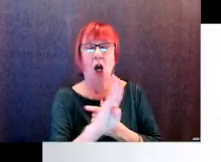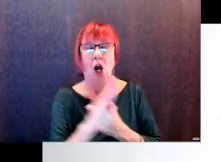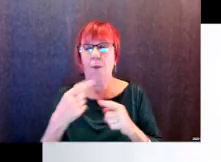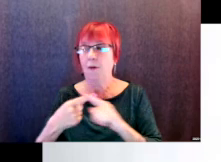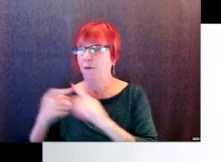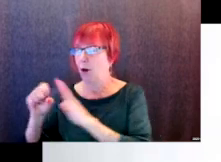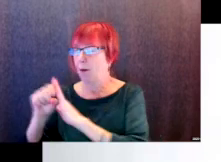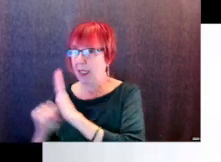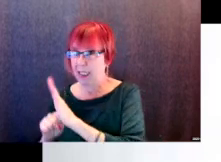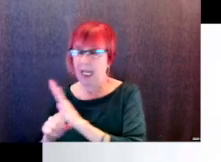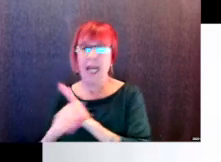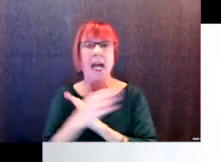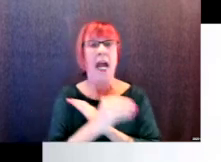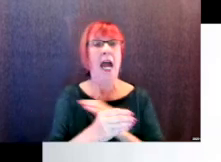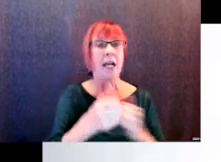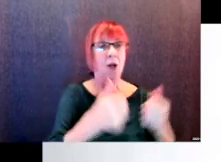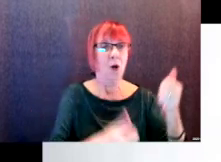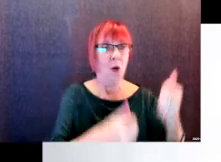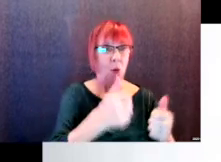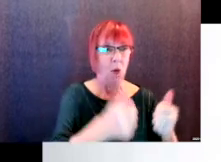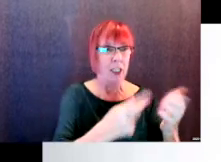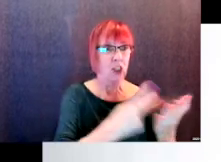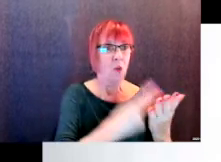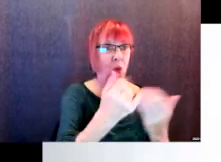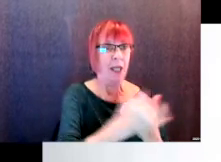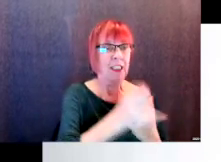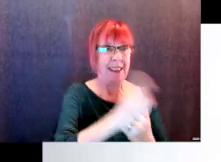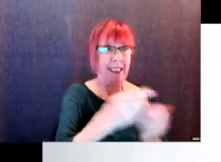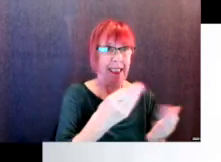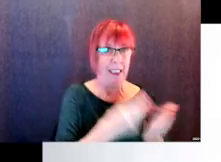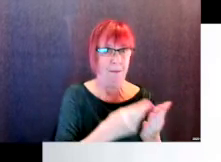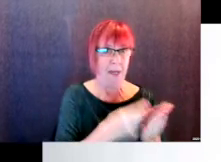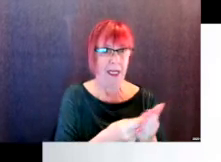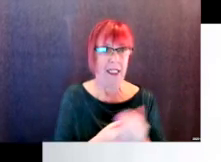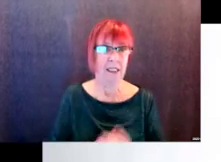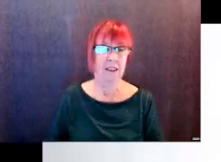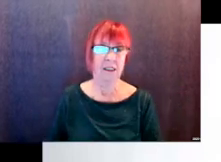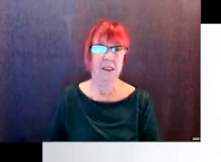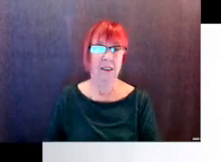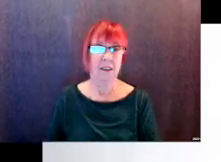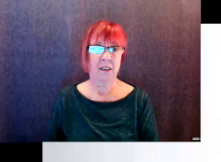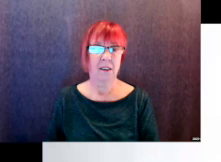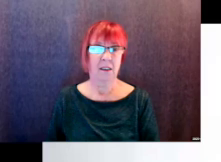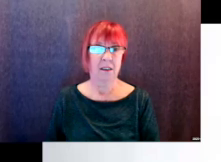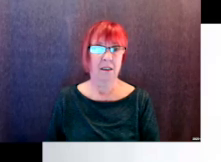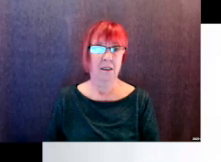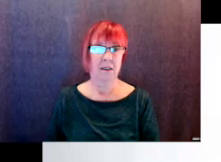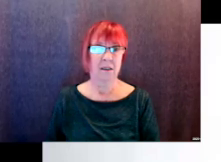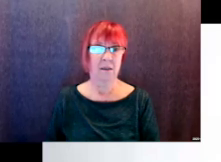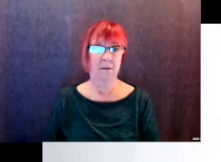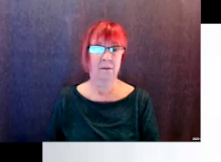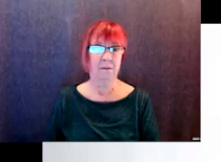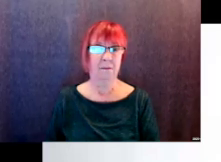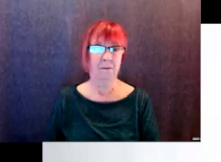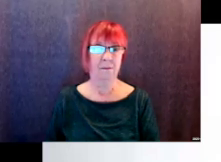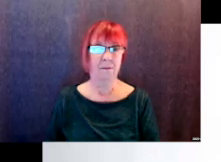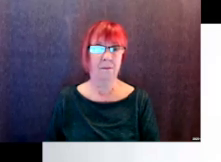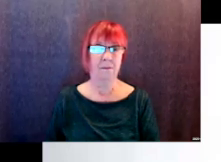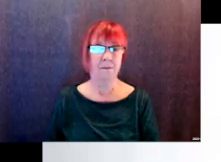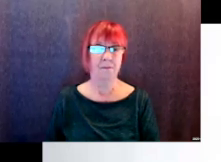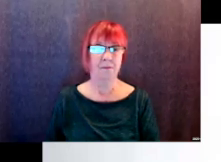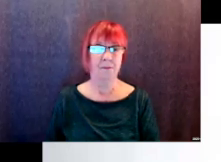In this section, I'll go over staff's proposed key changes to the funding plan development process for this